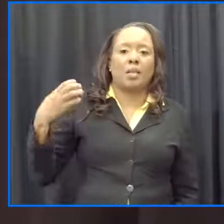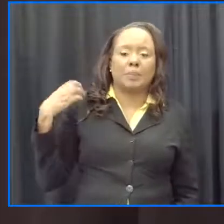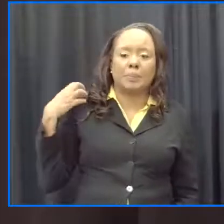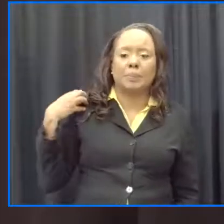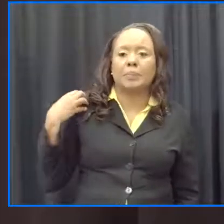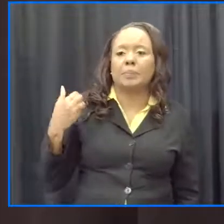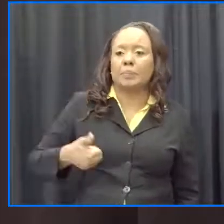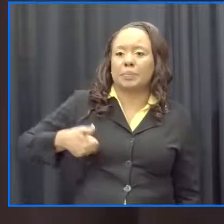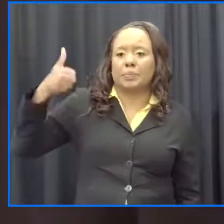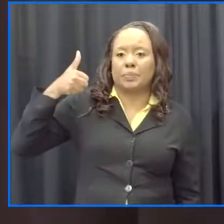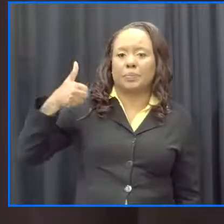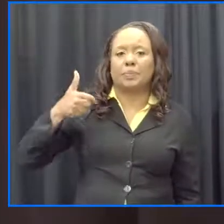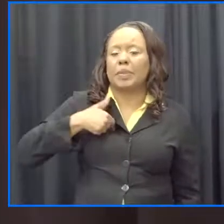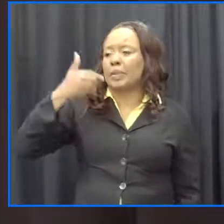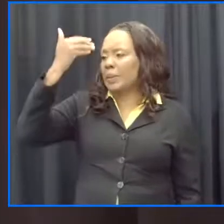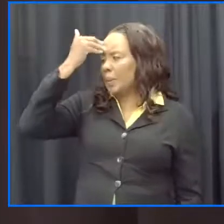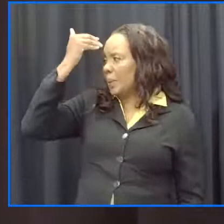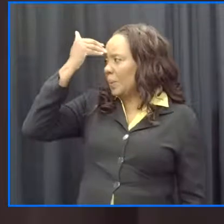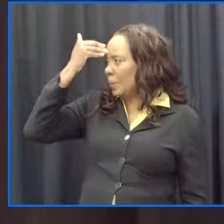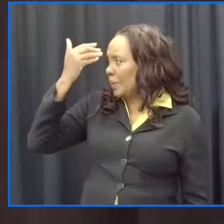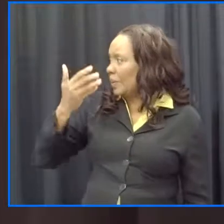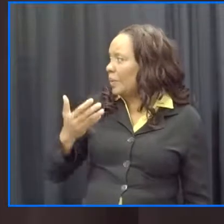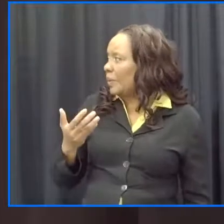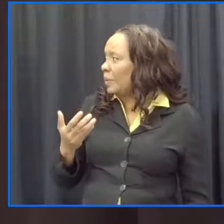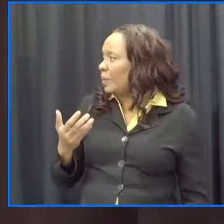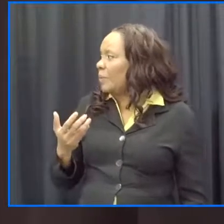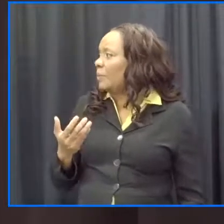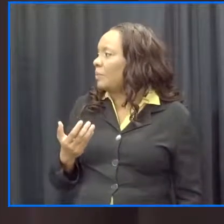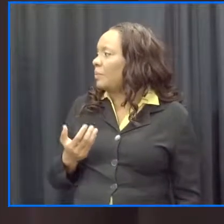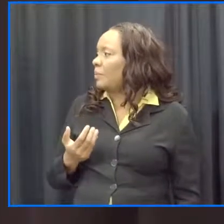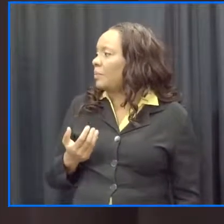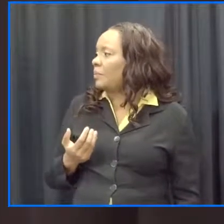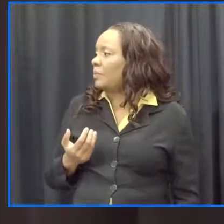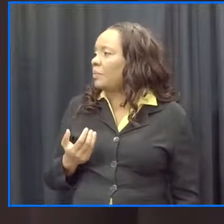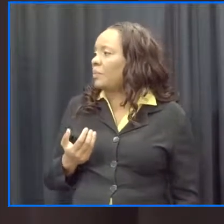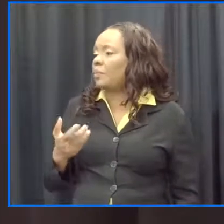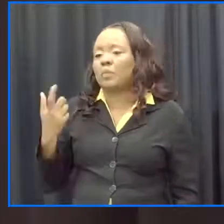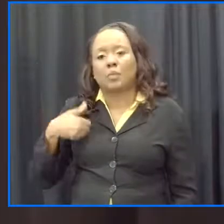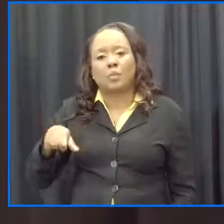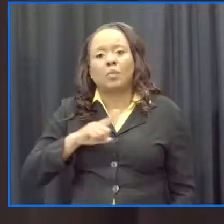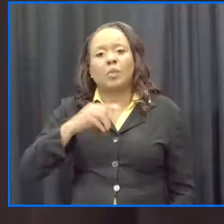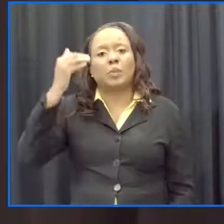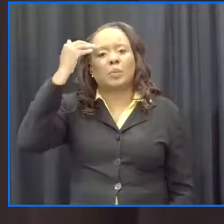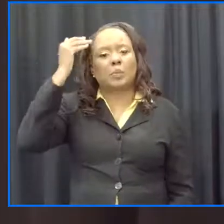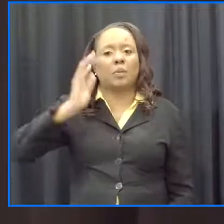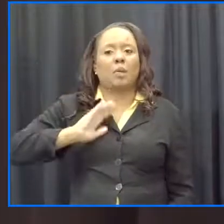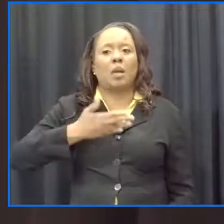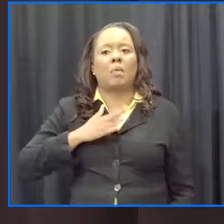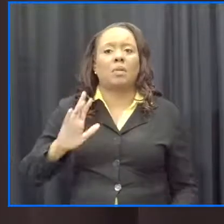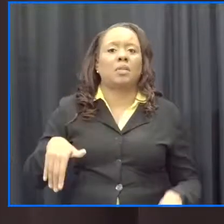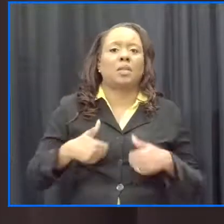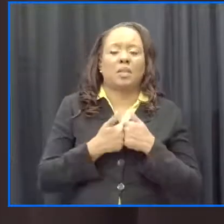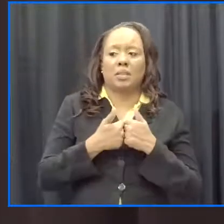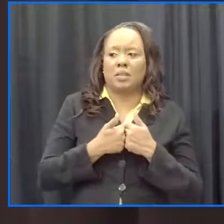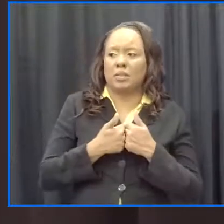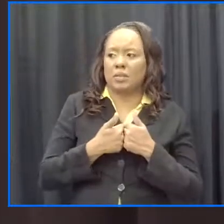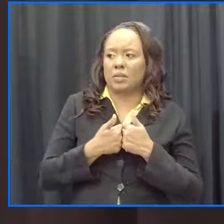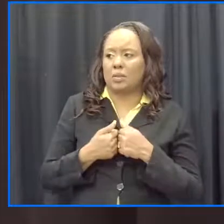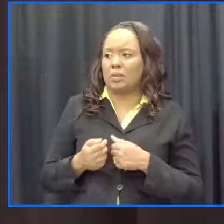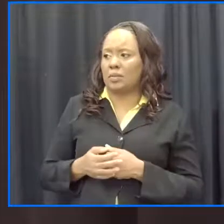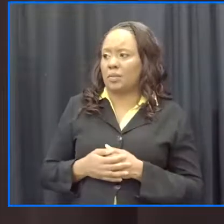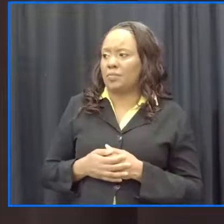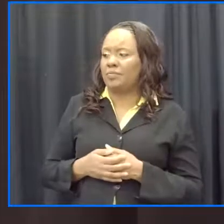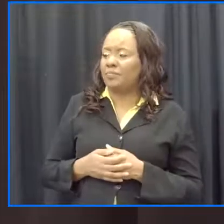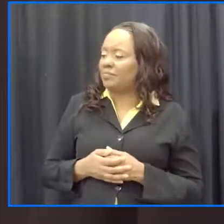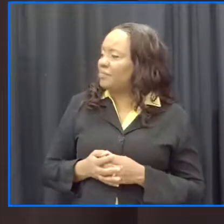presentations. We are fully aware, and I say we, I mean the commissioners, we're fully aware of our challenges ahead. To the